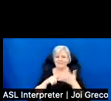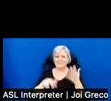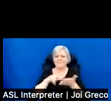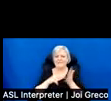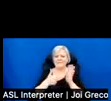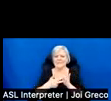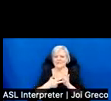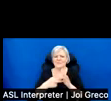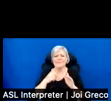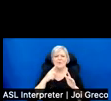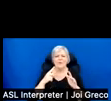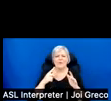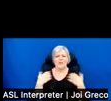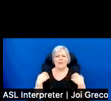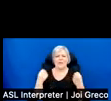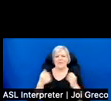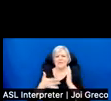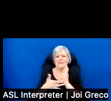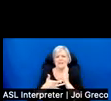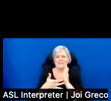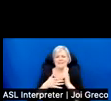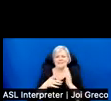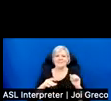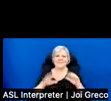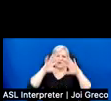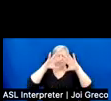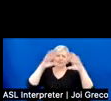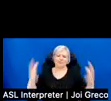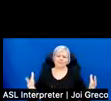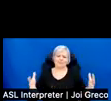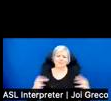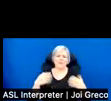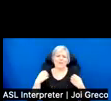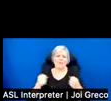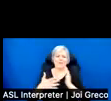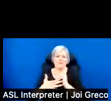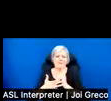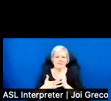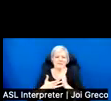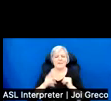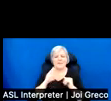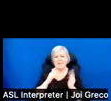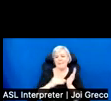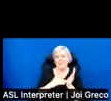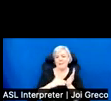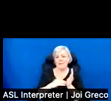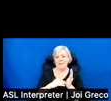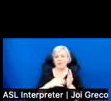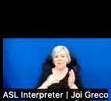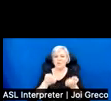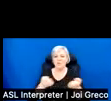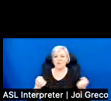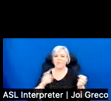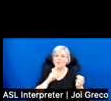define health technology. So health technology is actually that umbrella term that medical devices and assistive technologies both